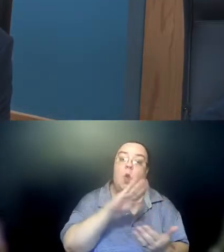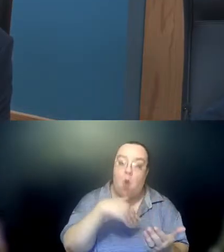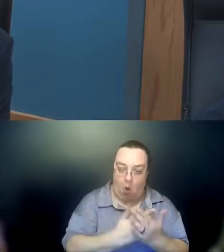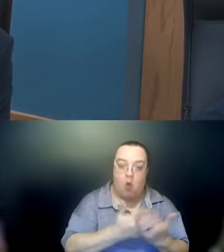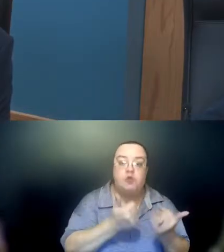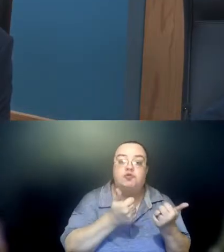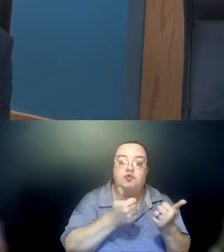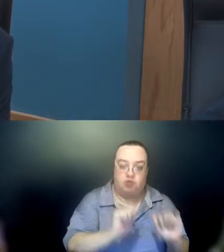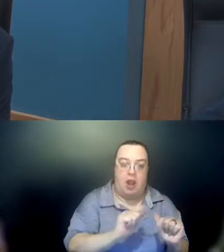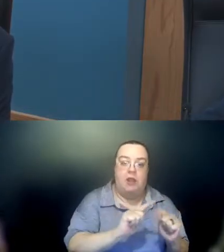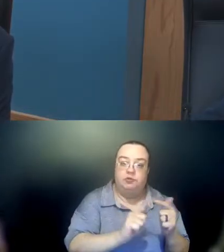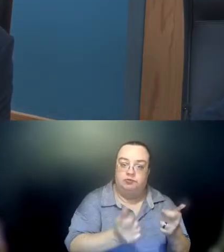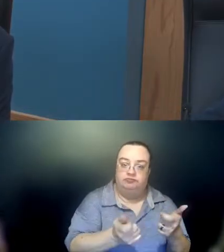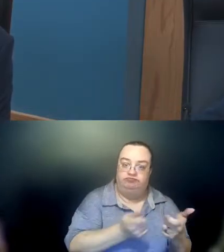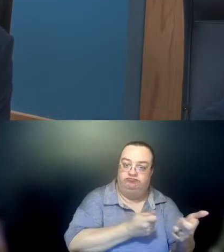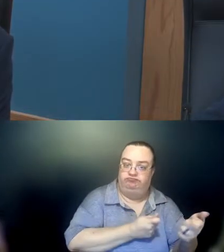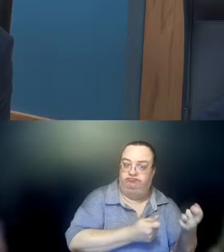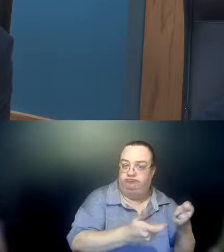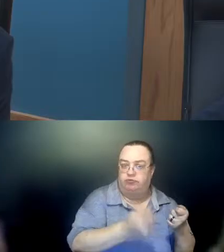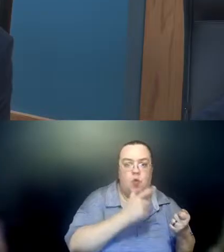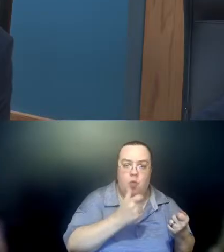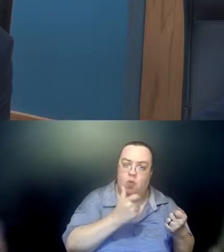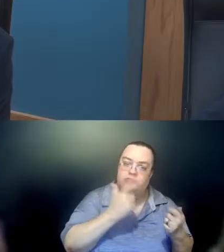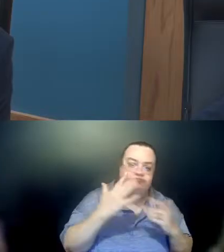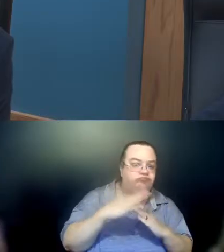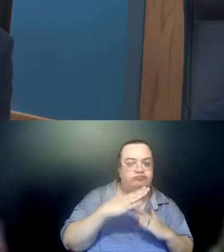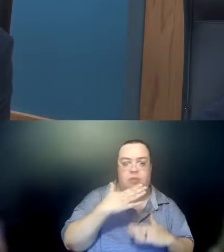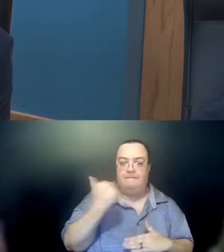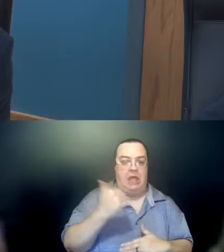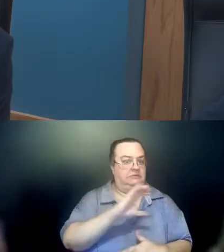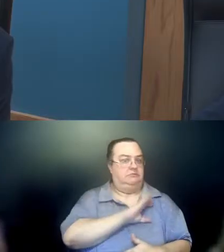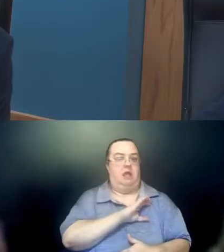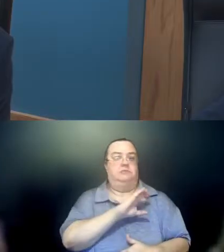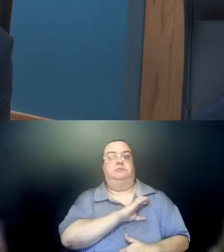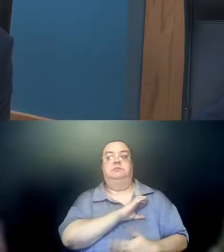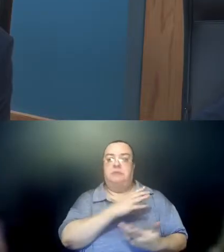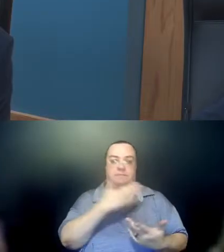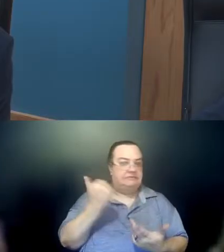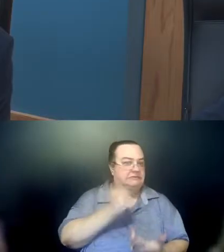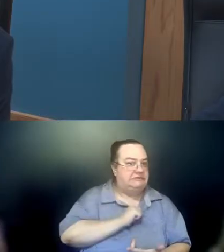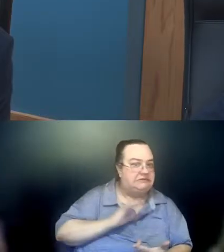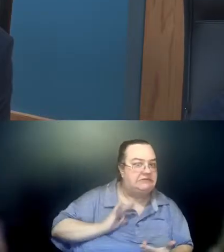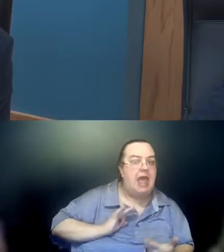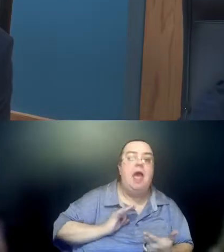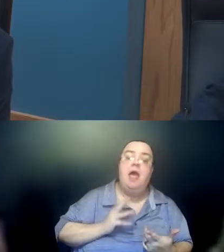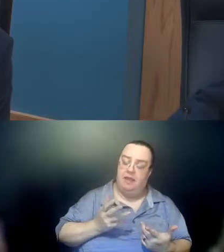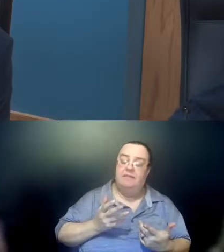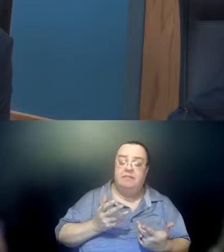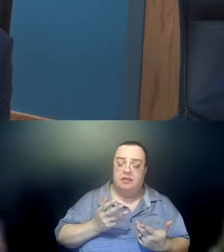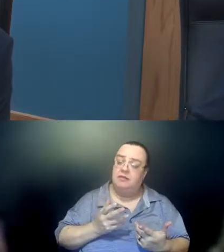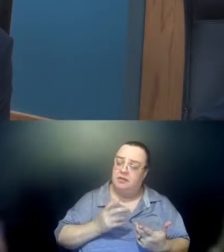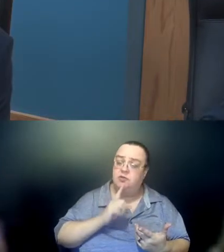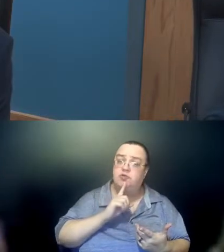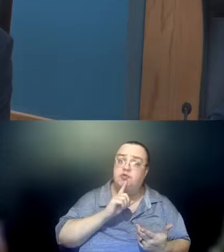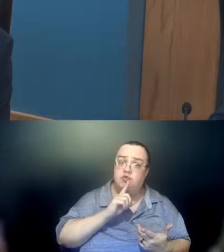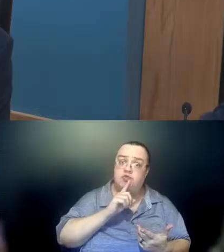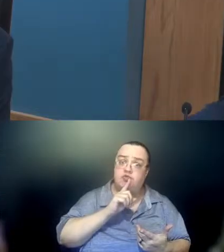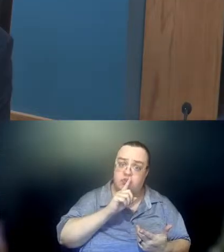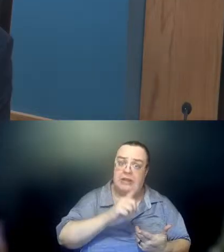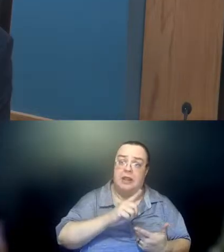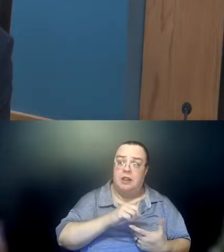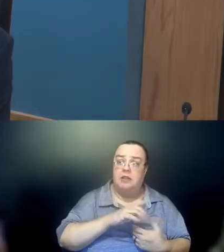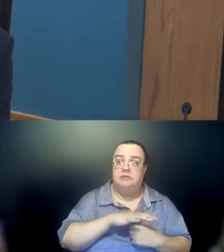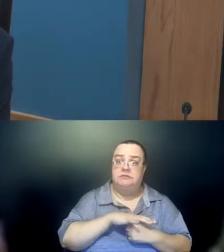attract the best officers, right, and the best staff. And so there is a real tension where we